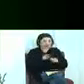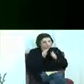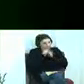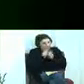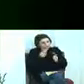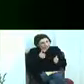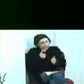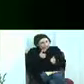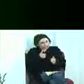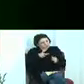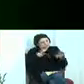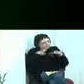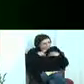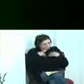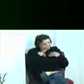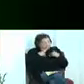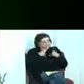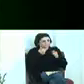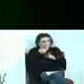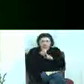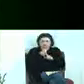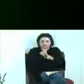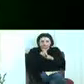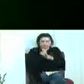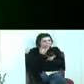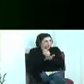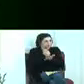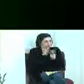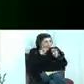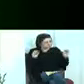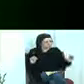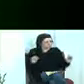how. Self-help is no help at all.